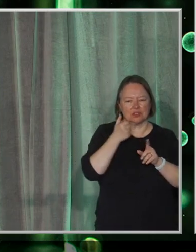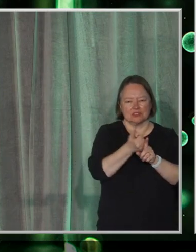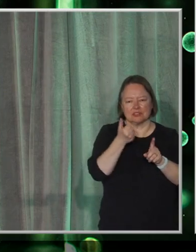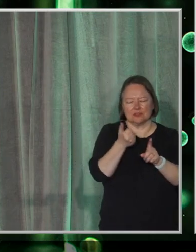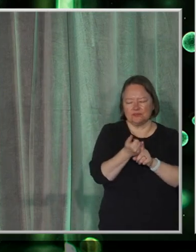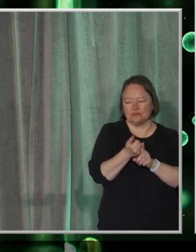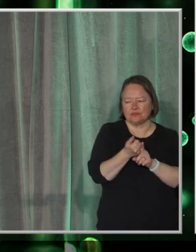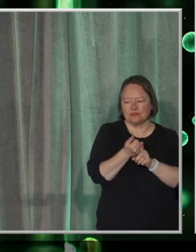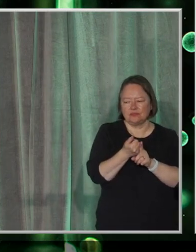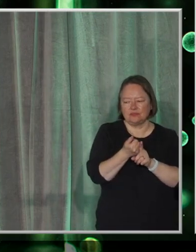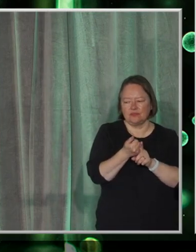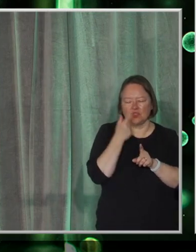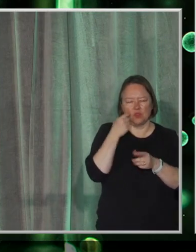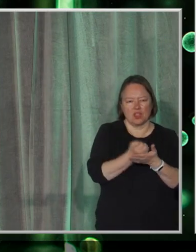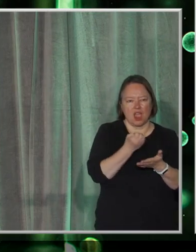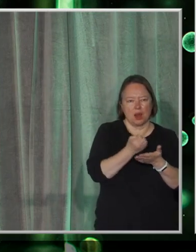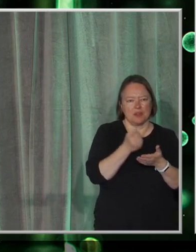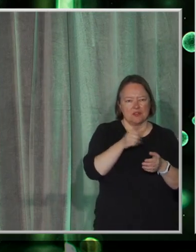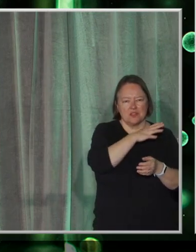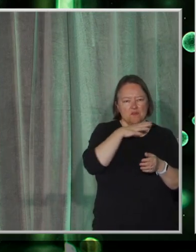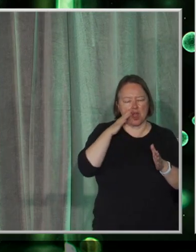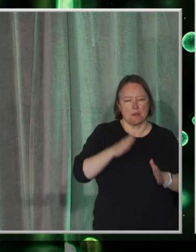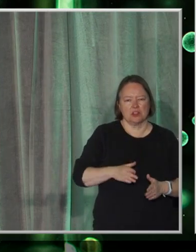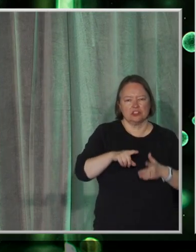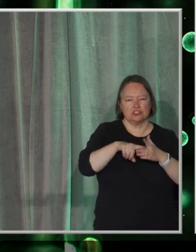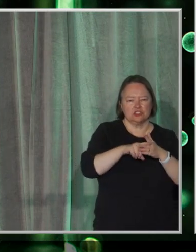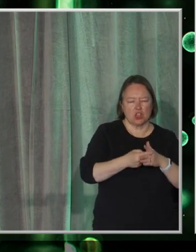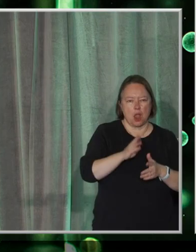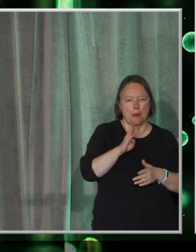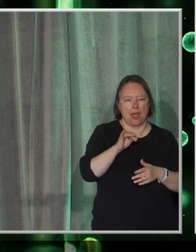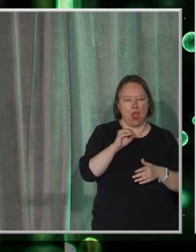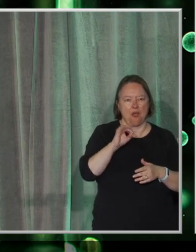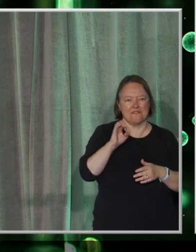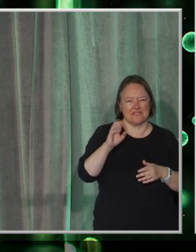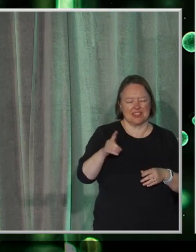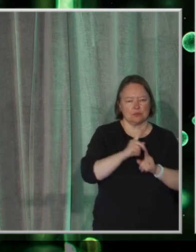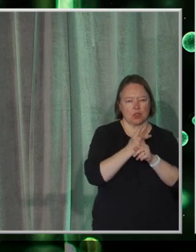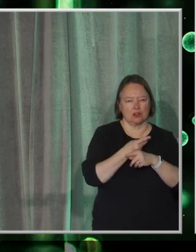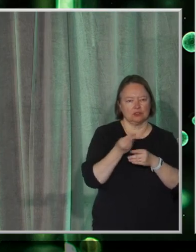convince, we believe that it will convince the other farmers to start buy feeds from us.